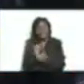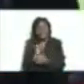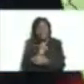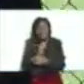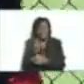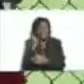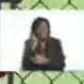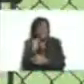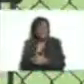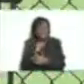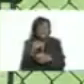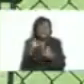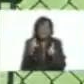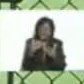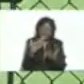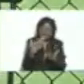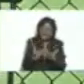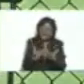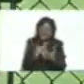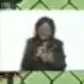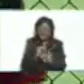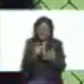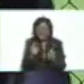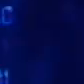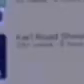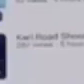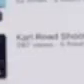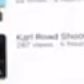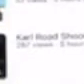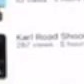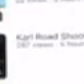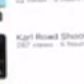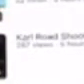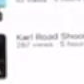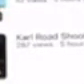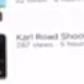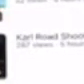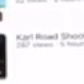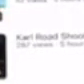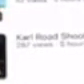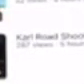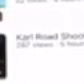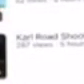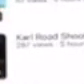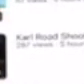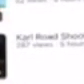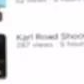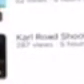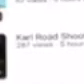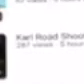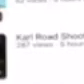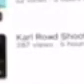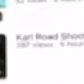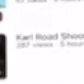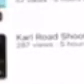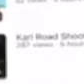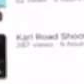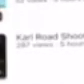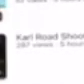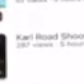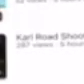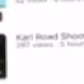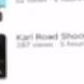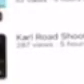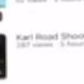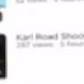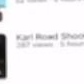I think I played well. I did what I was supposed to do. In case you missed the news or want to stay ahead, subscribe